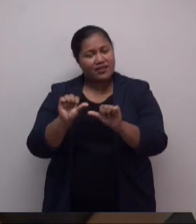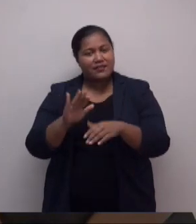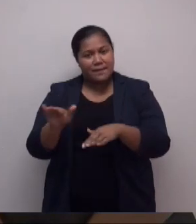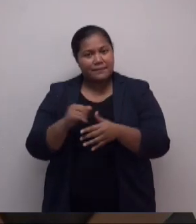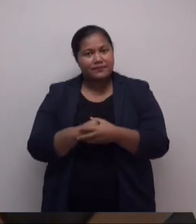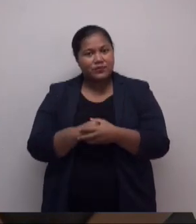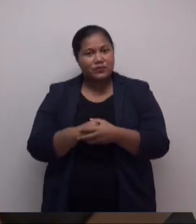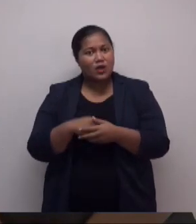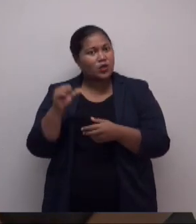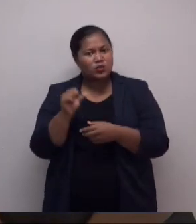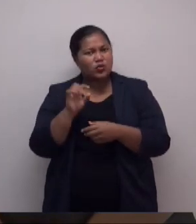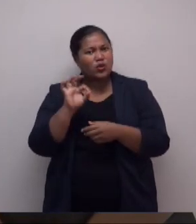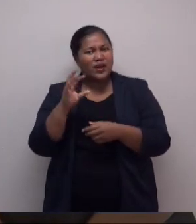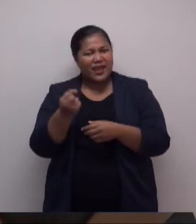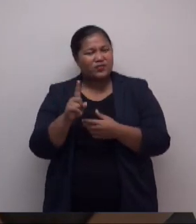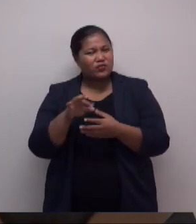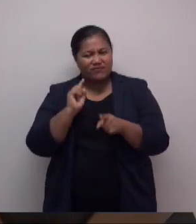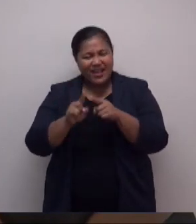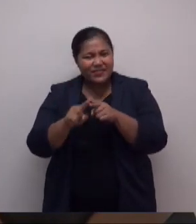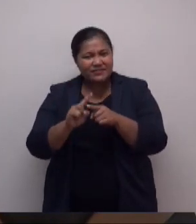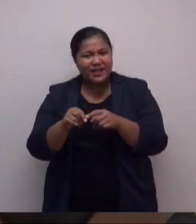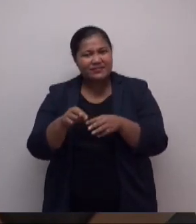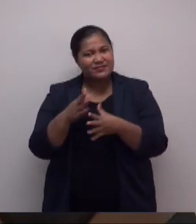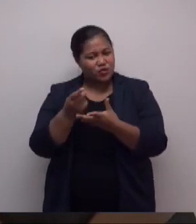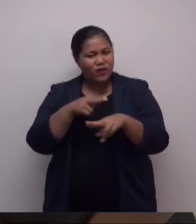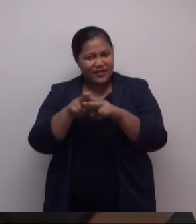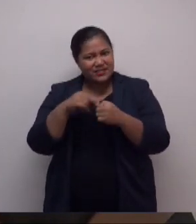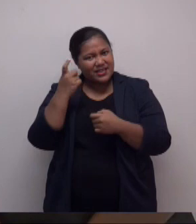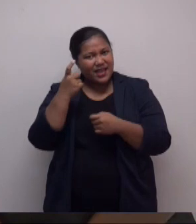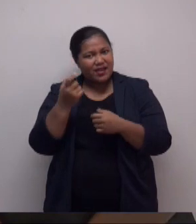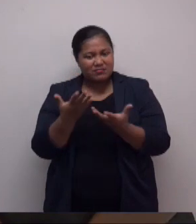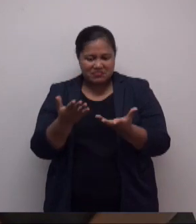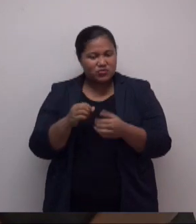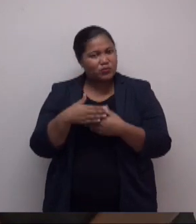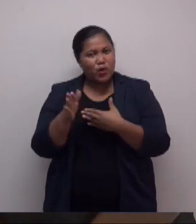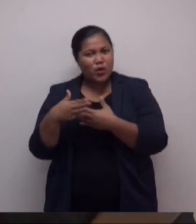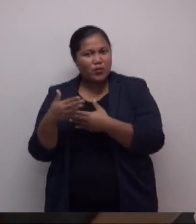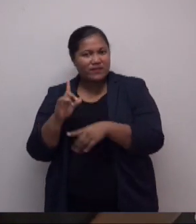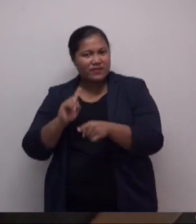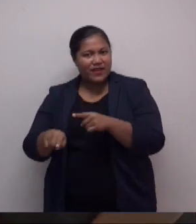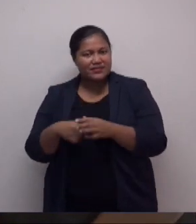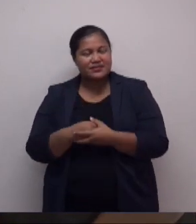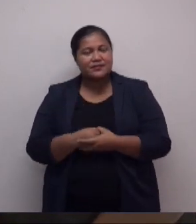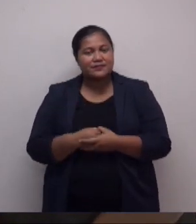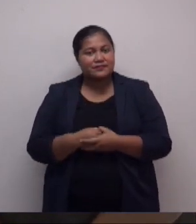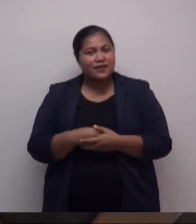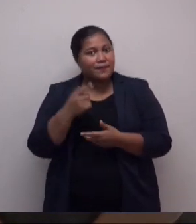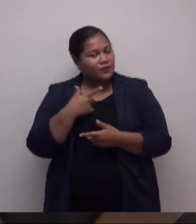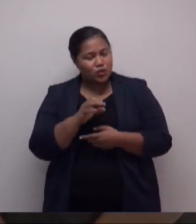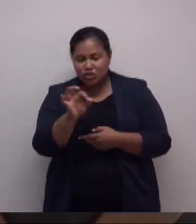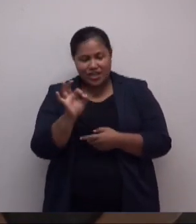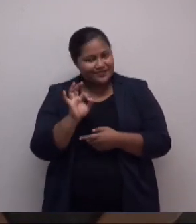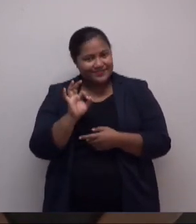mad rush back to the carefree ways of living and doing business we once knew, at least not yet.